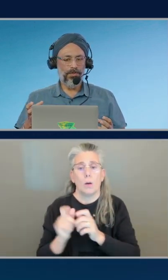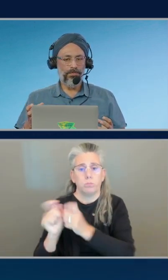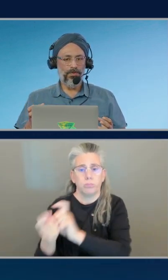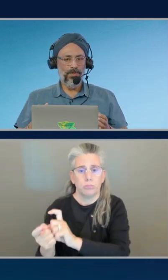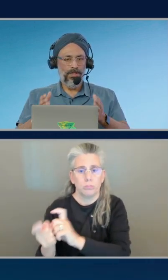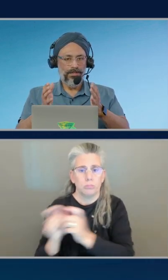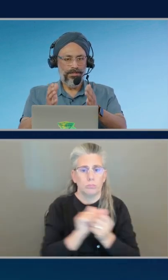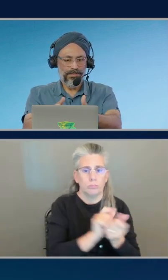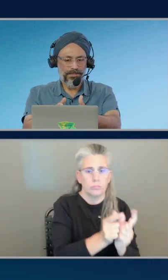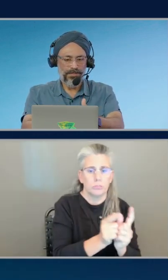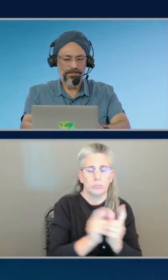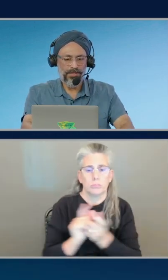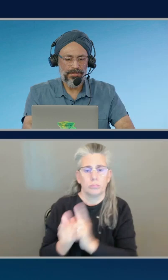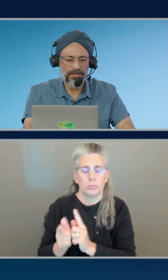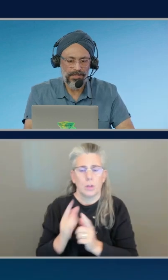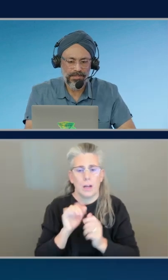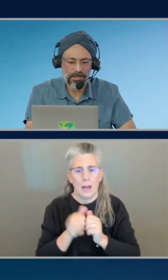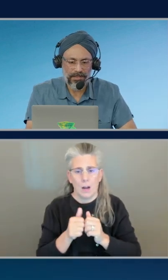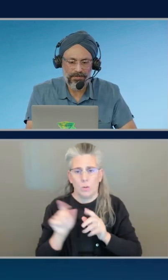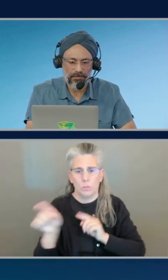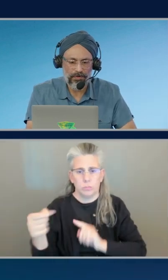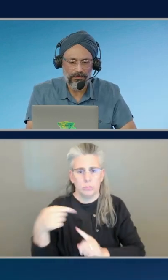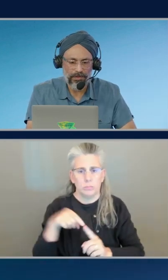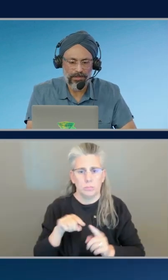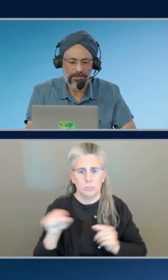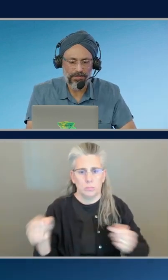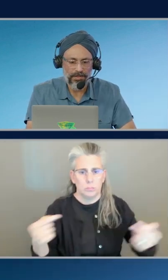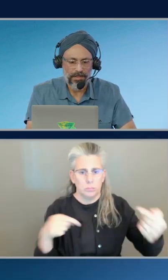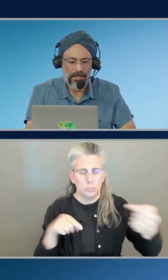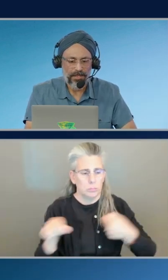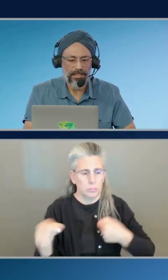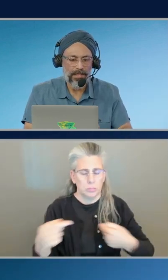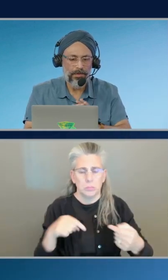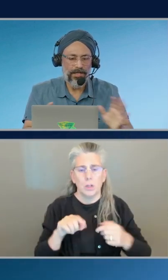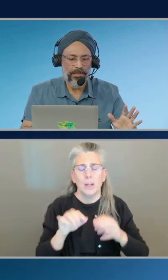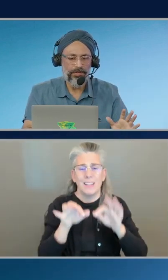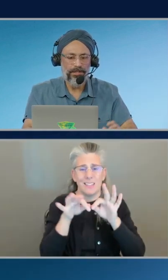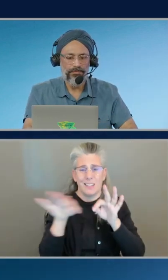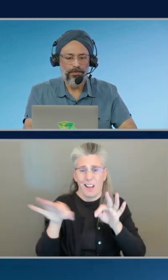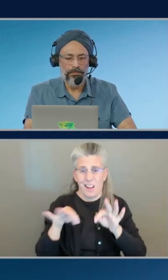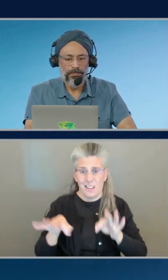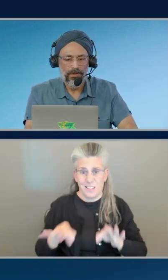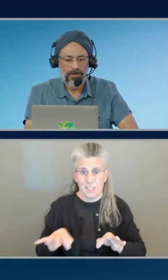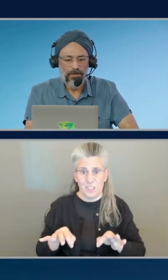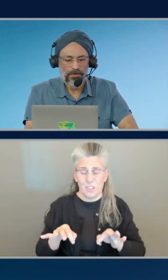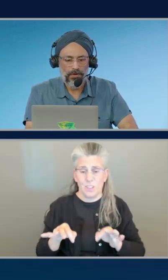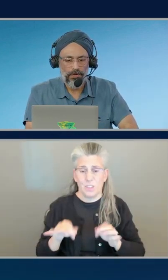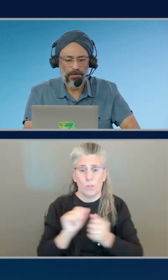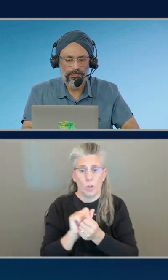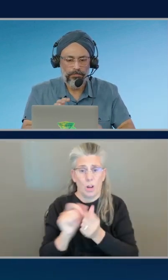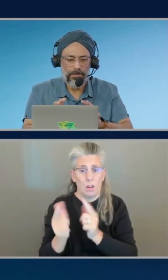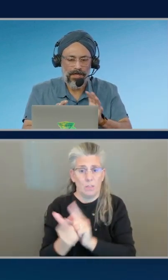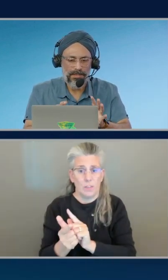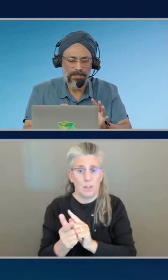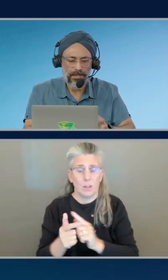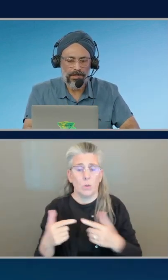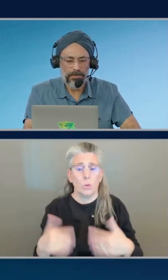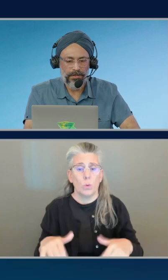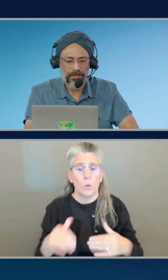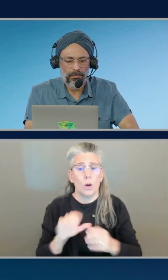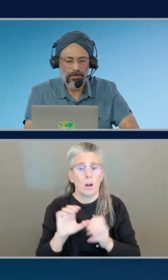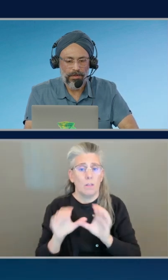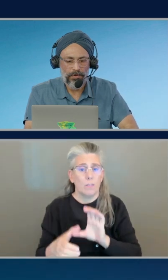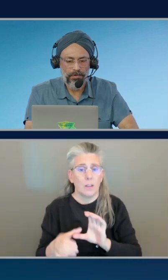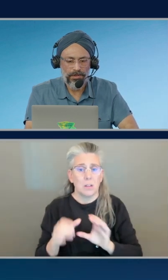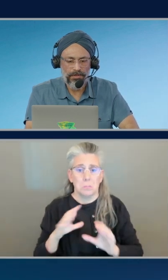GPU, CPU, this is it. Just these lines of configuration enable everything for you. So if you parse it a little